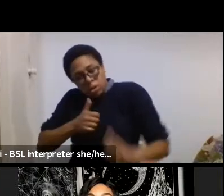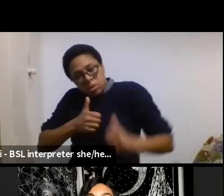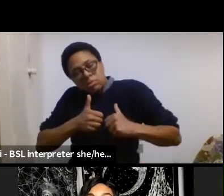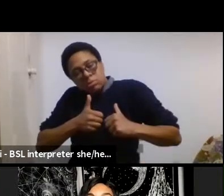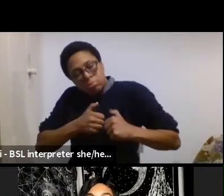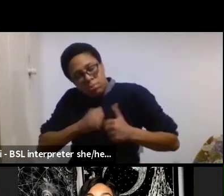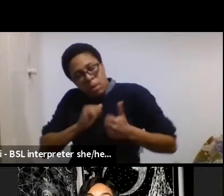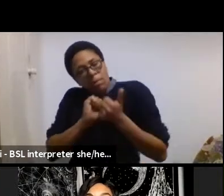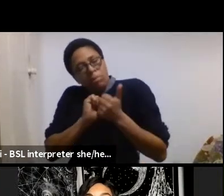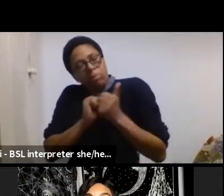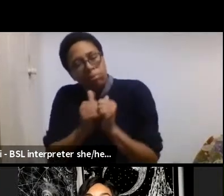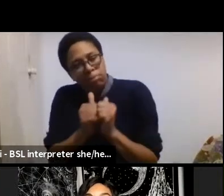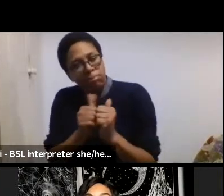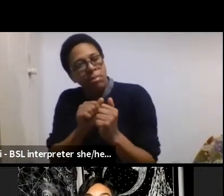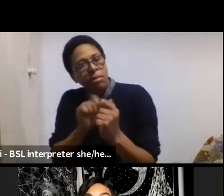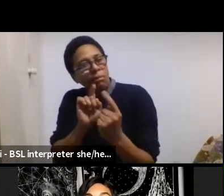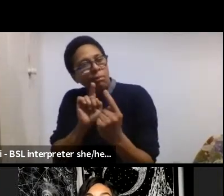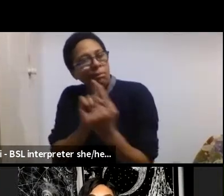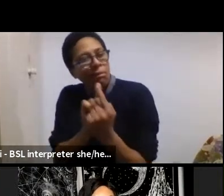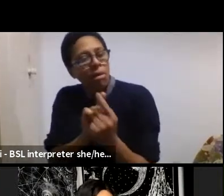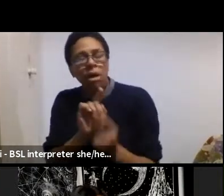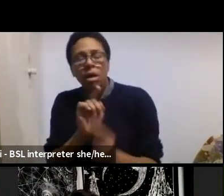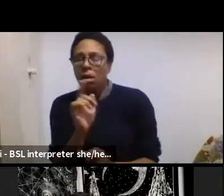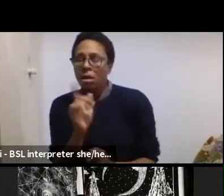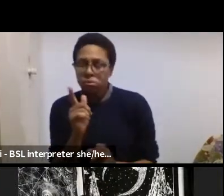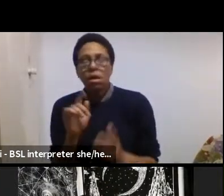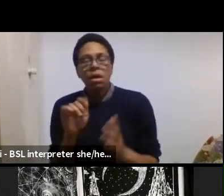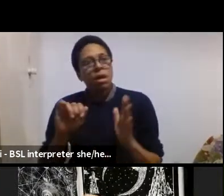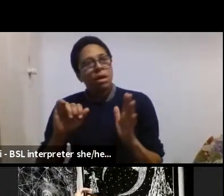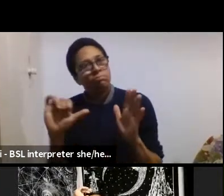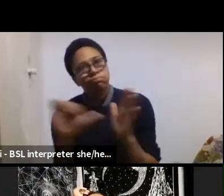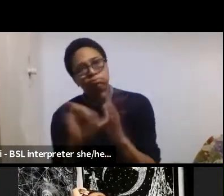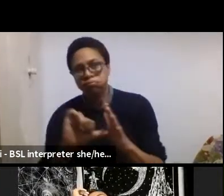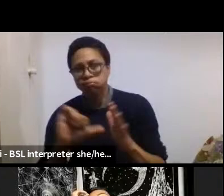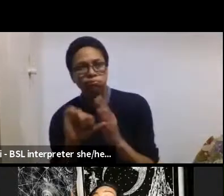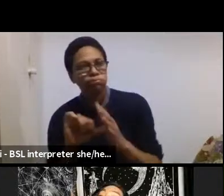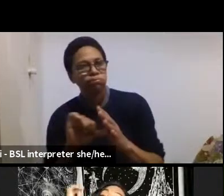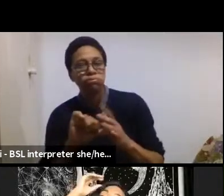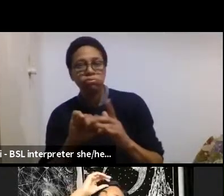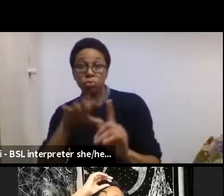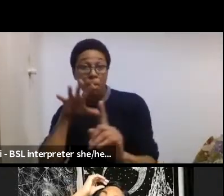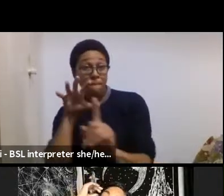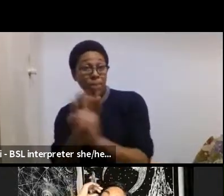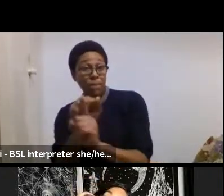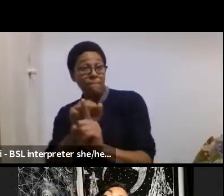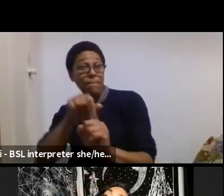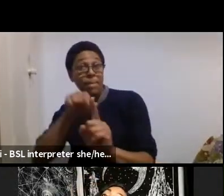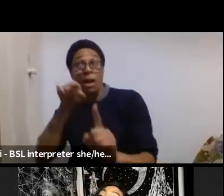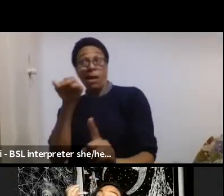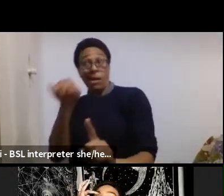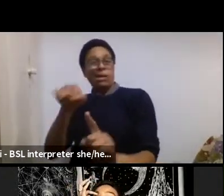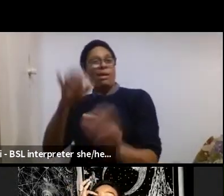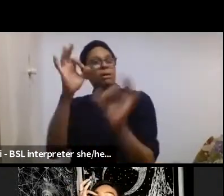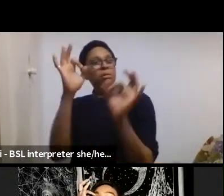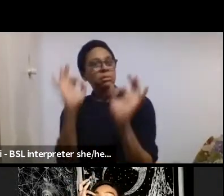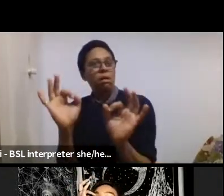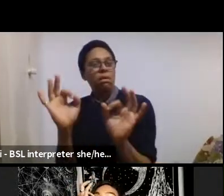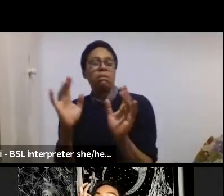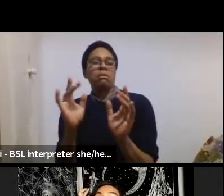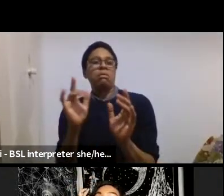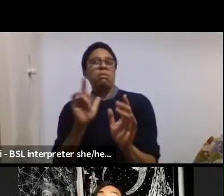companionship, it's just very difficult to find that, especially when I